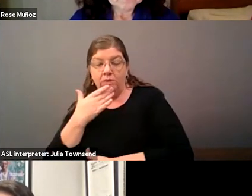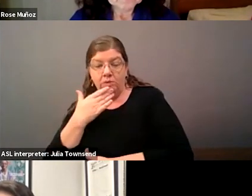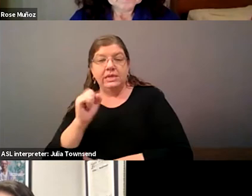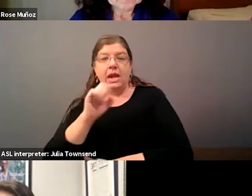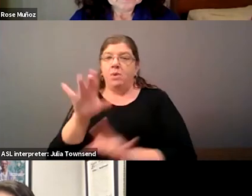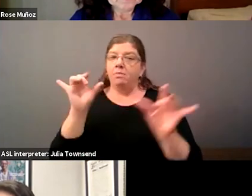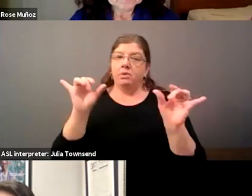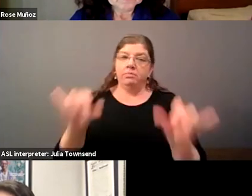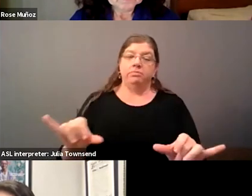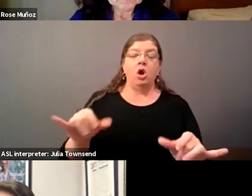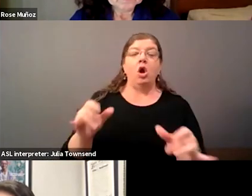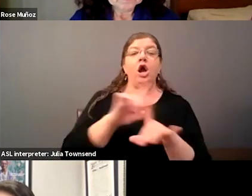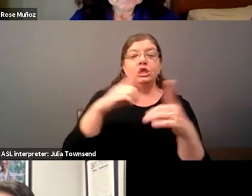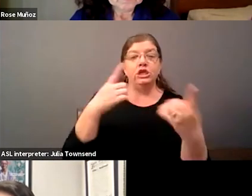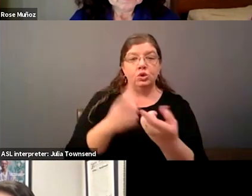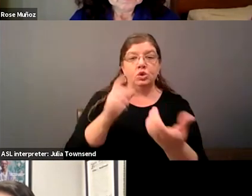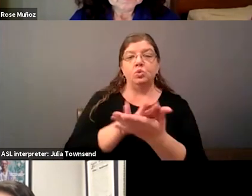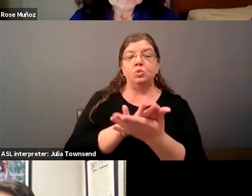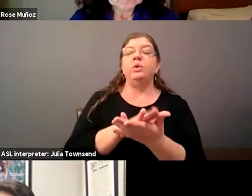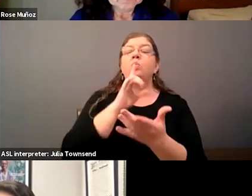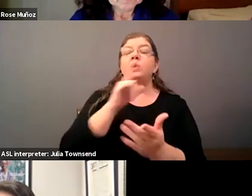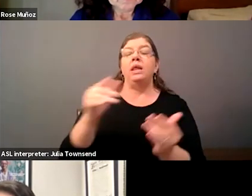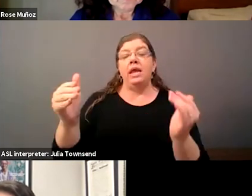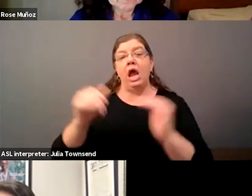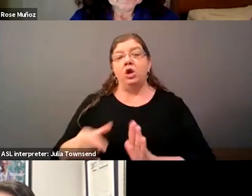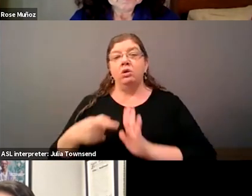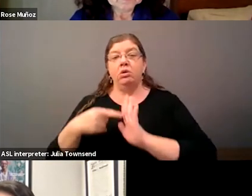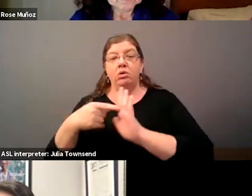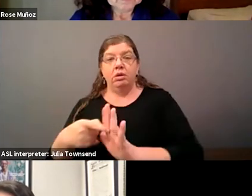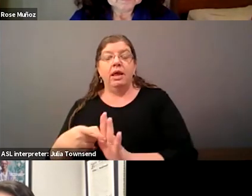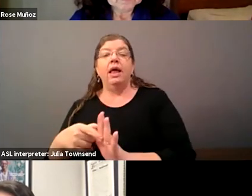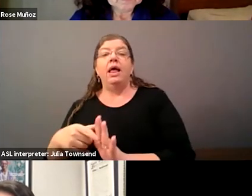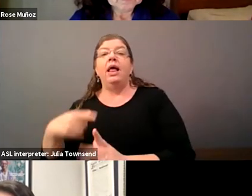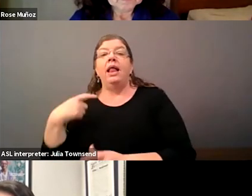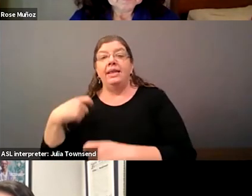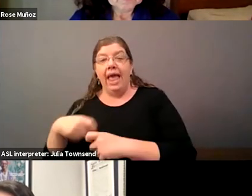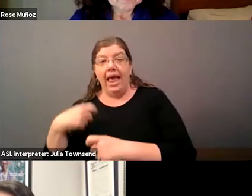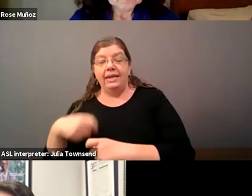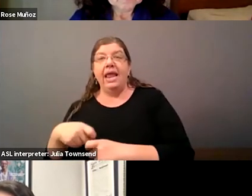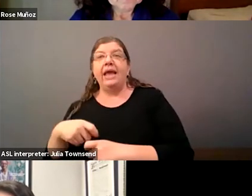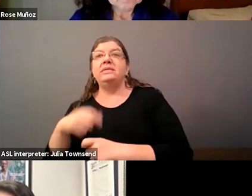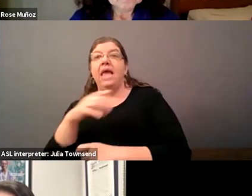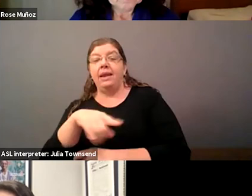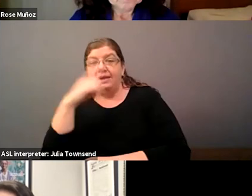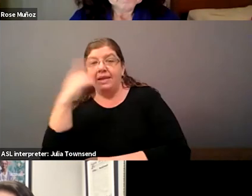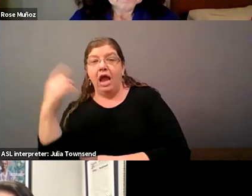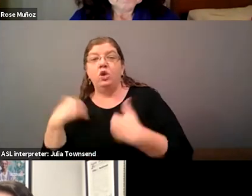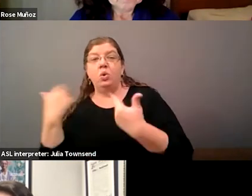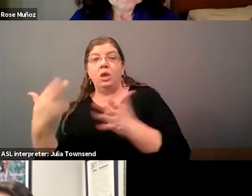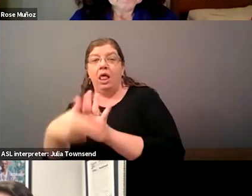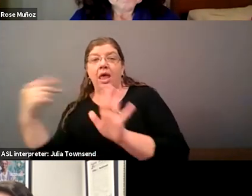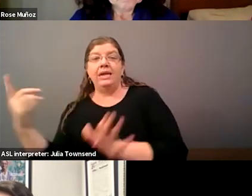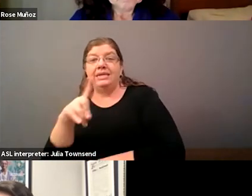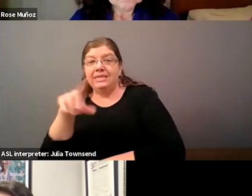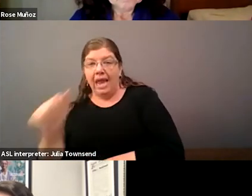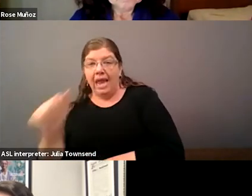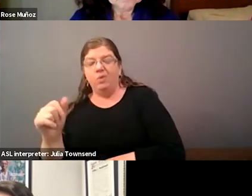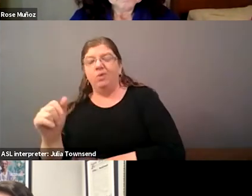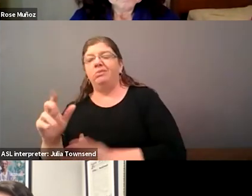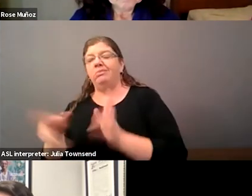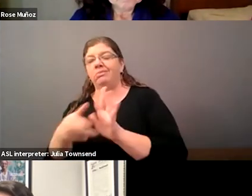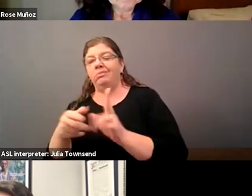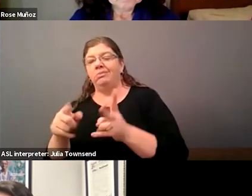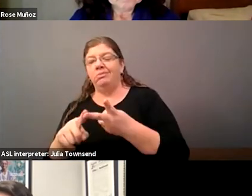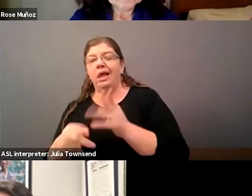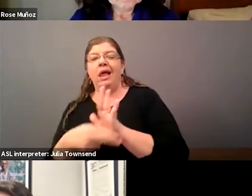continue to underserve latin x and black youth by pathologizing students as disabled mislabeling them as at risk and pushing them out of traditional